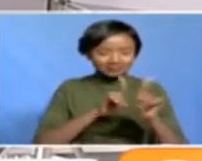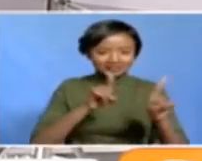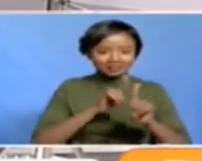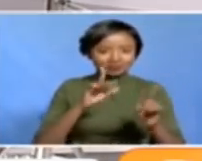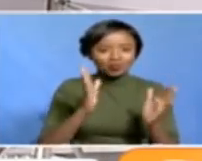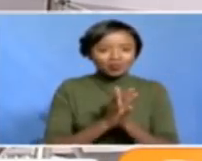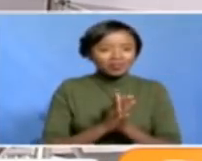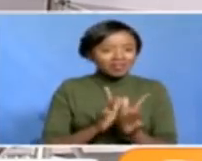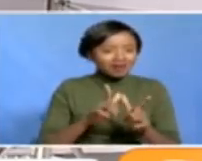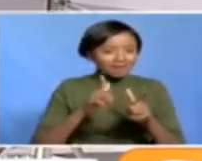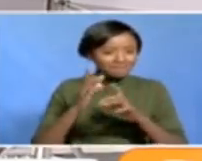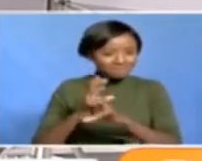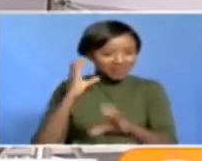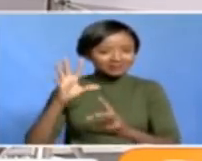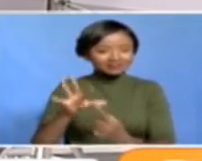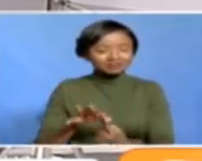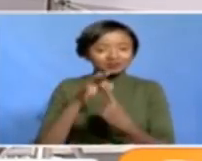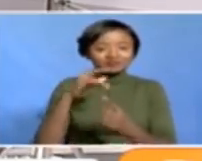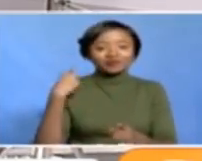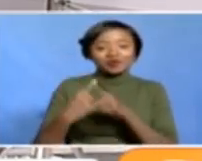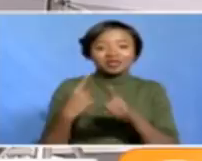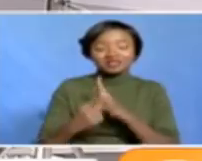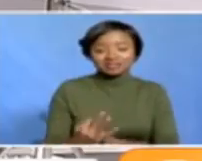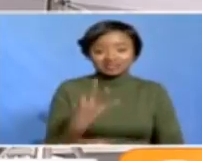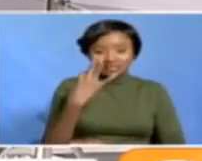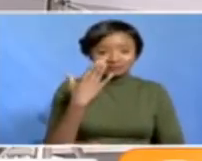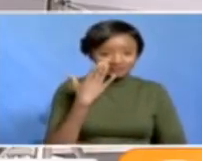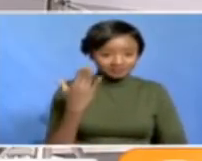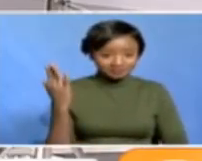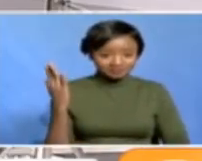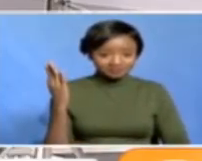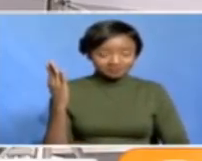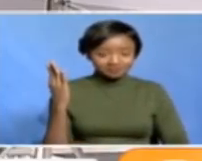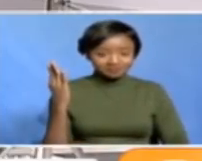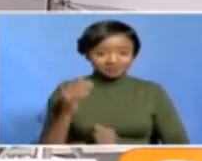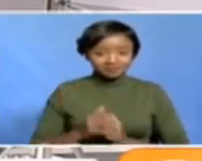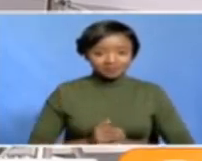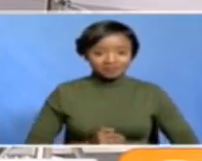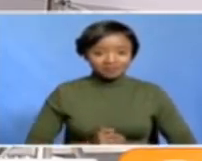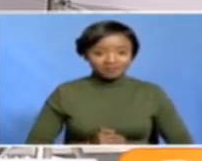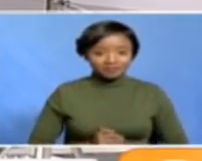close to 3 years now. Mashirima Kapombe was in Dar es Salaam and now reports.